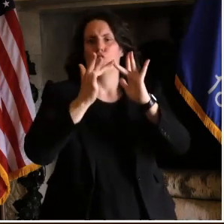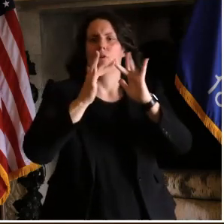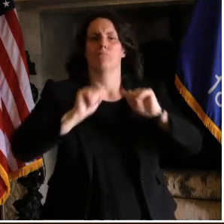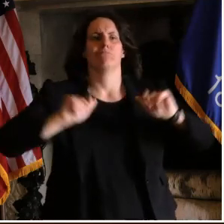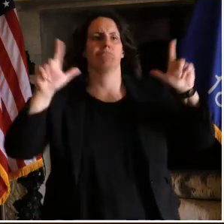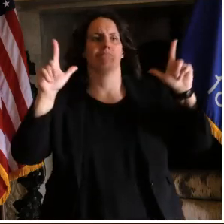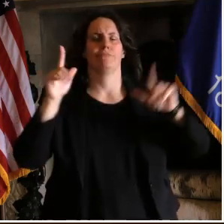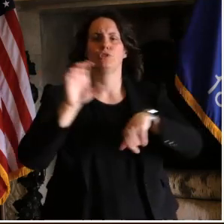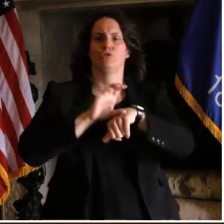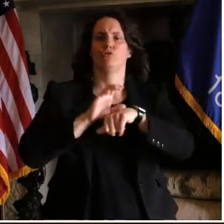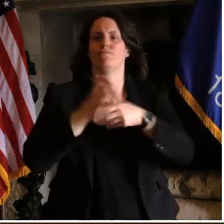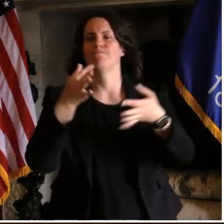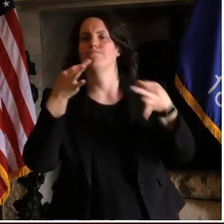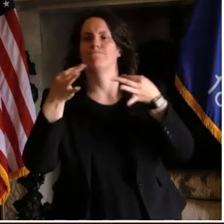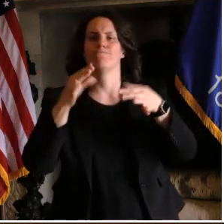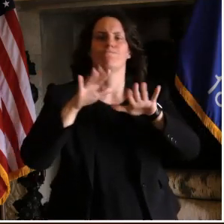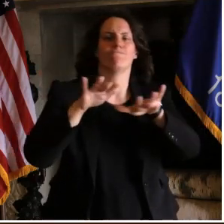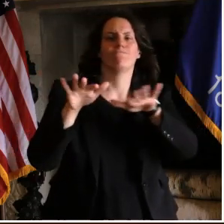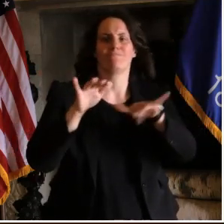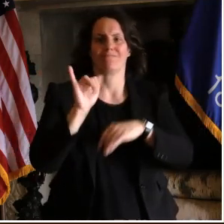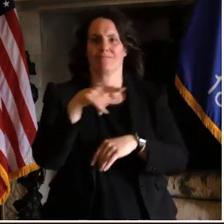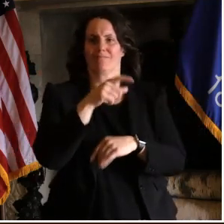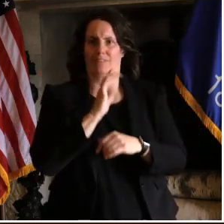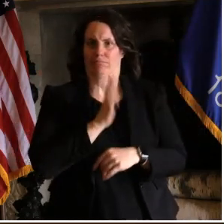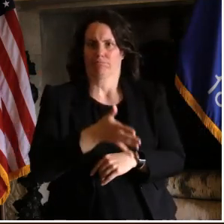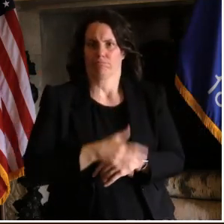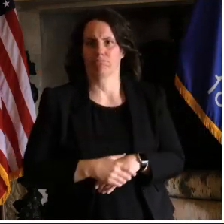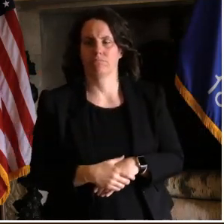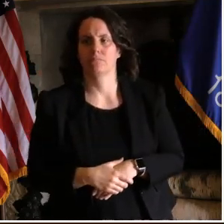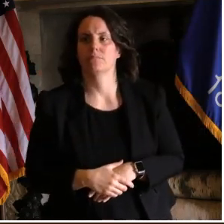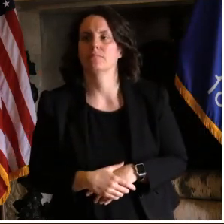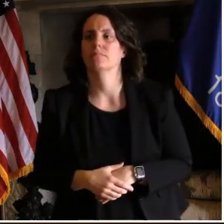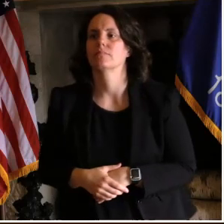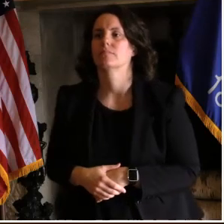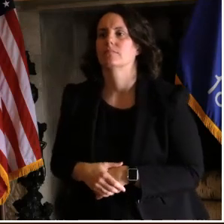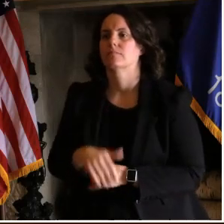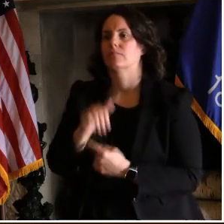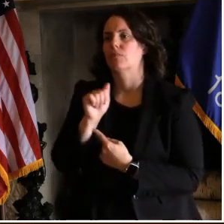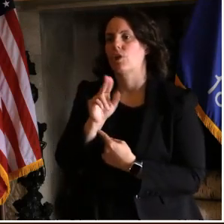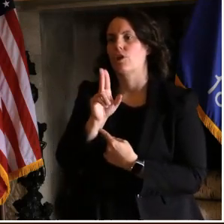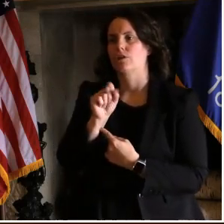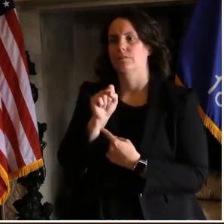more time for Austin Montgomery from the Beloit Daily News.